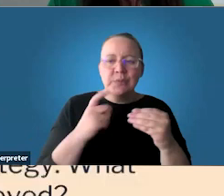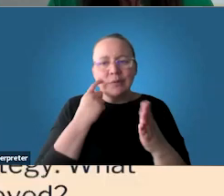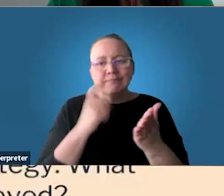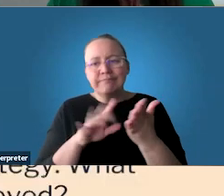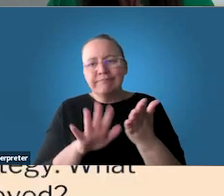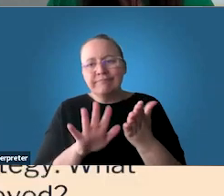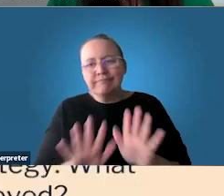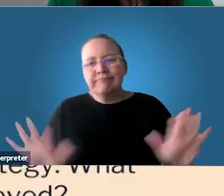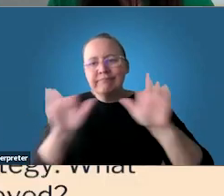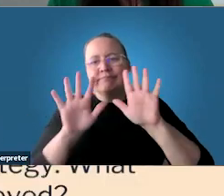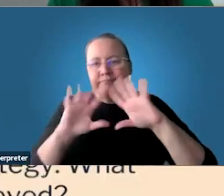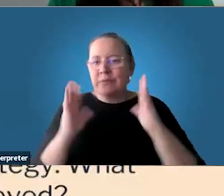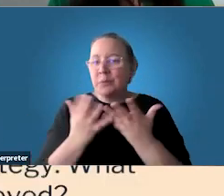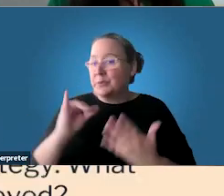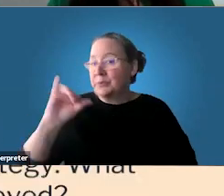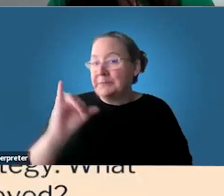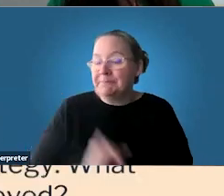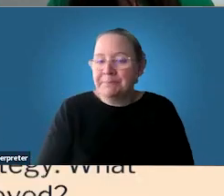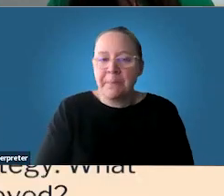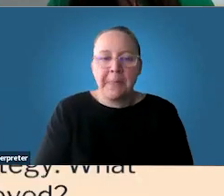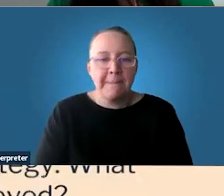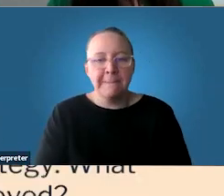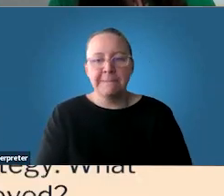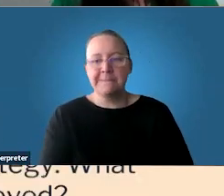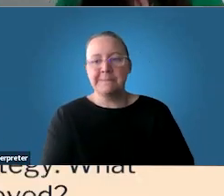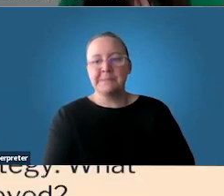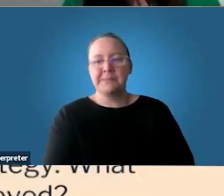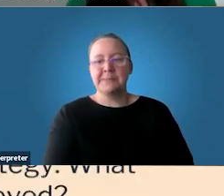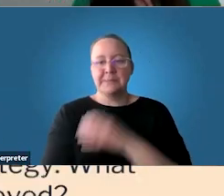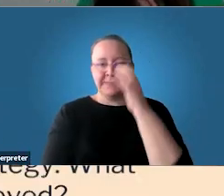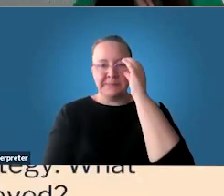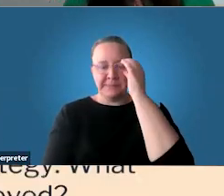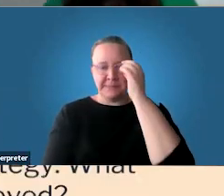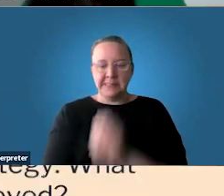world when you download the Narrative House, because we don't have time to do that today.